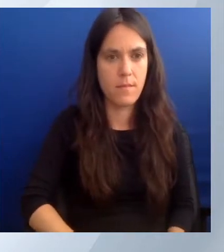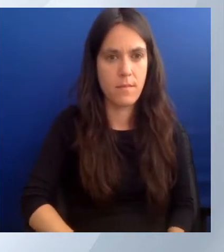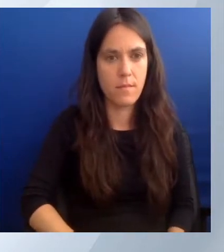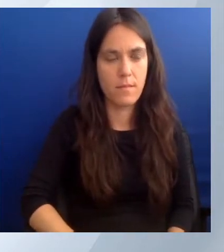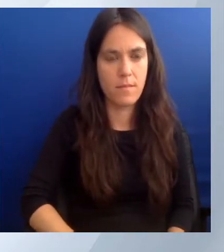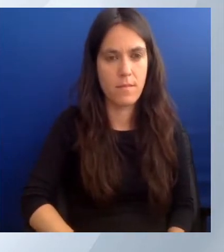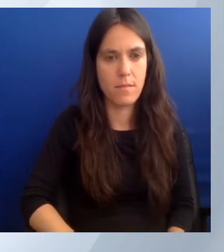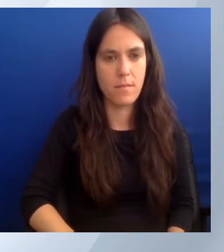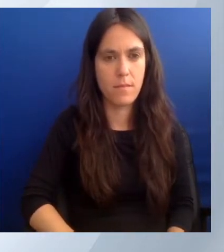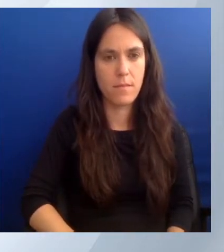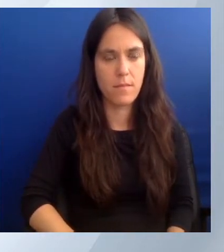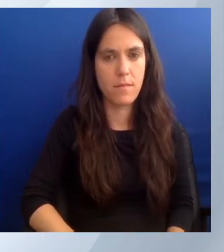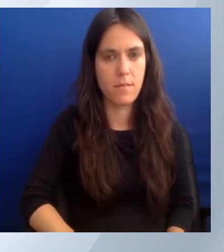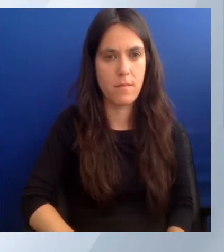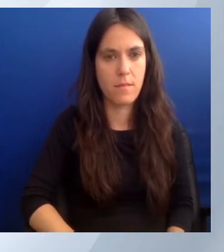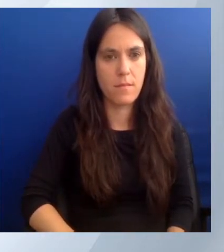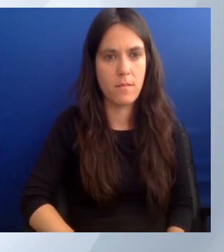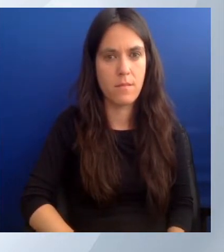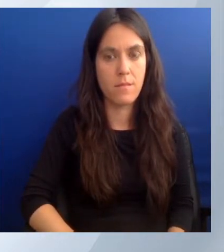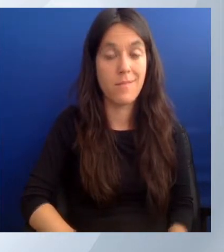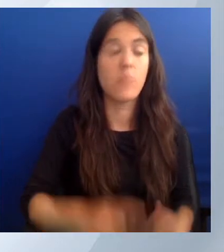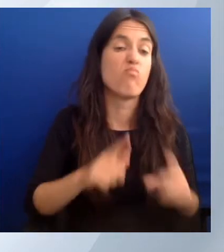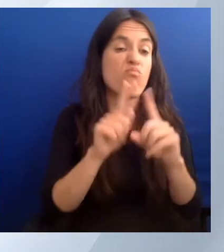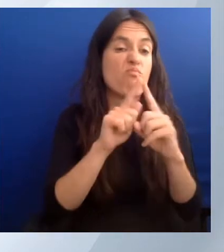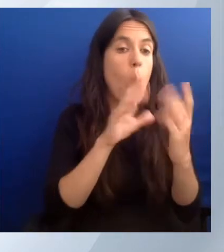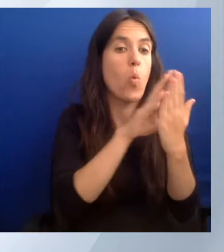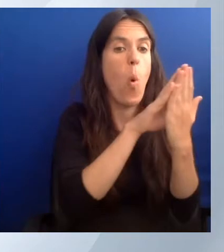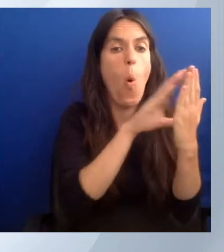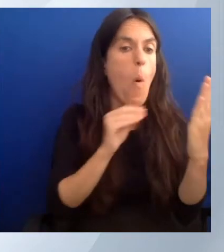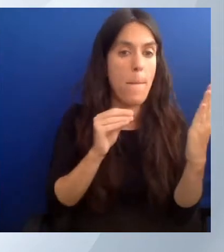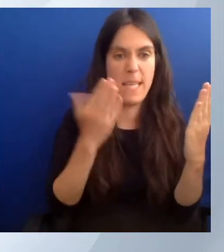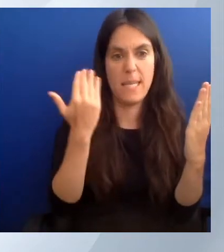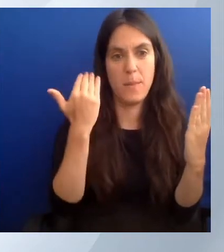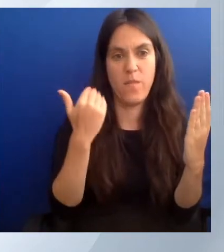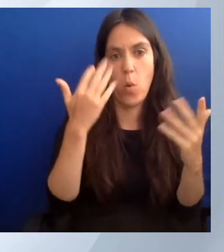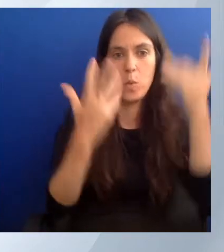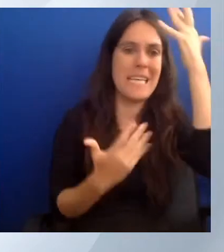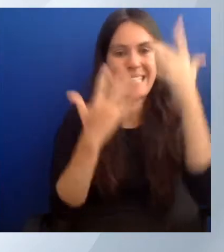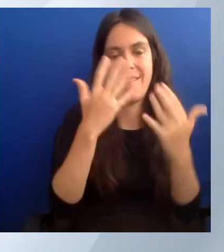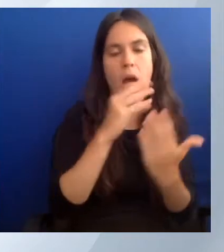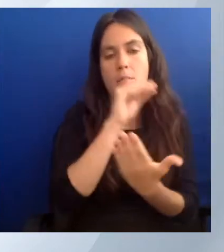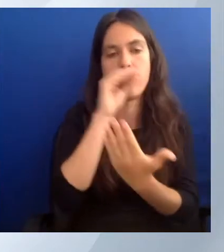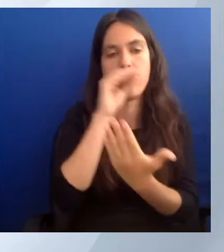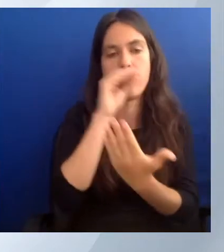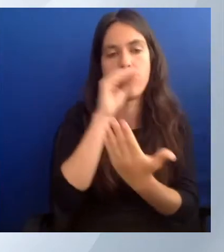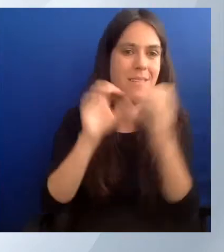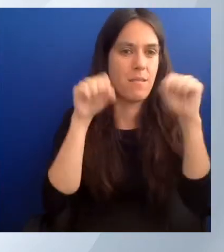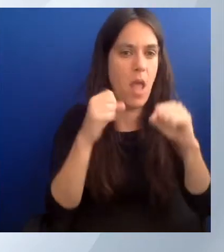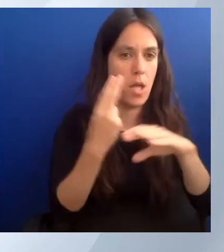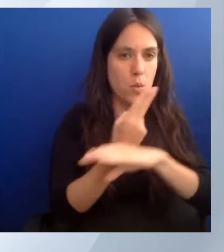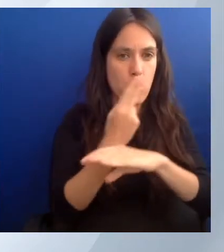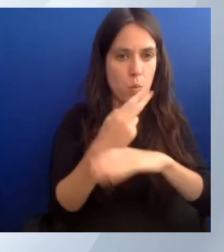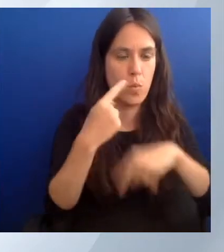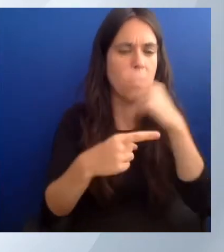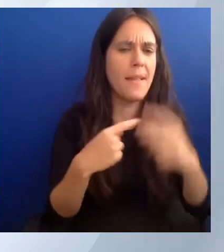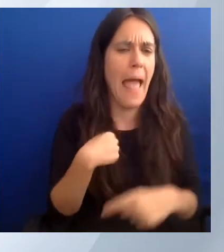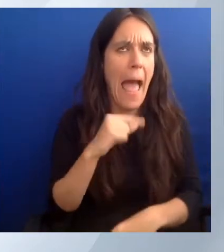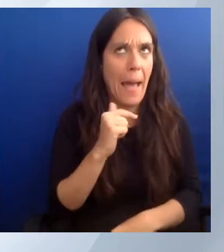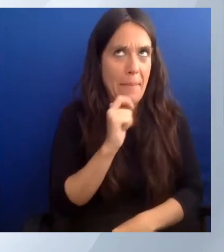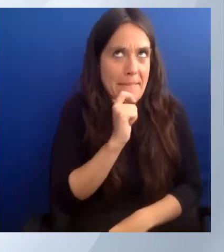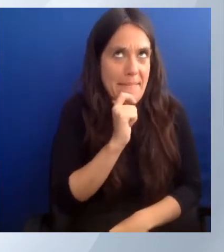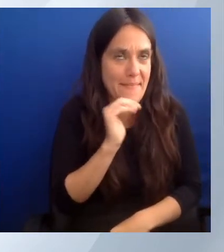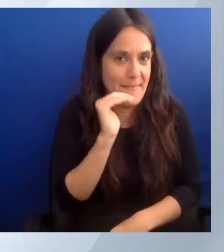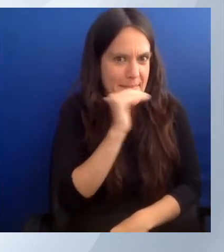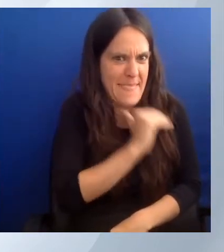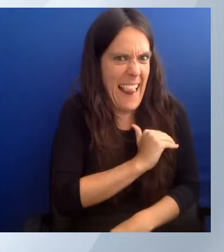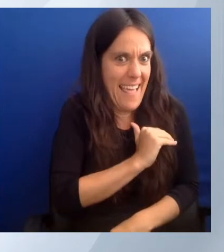And this just basically copies the data over to our sign-up entity so that we can use it. I have cheated a little bit here. In your production